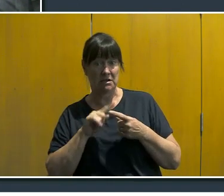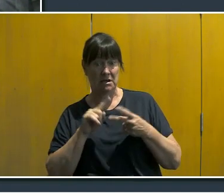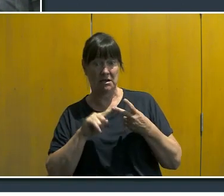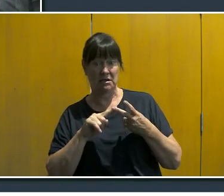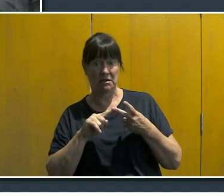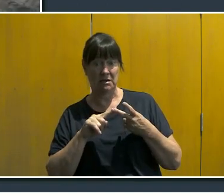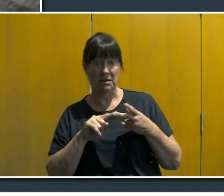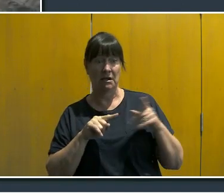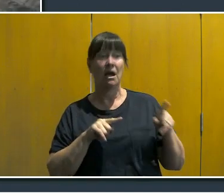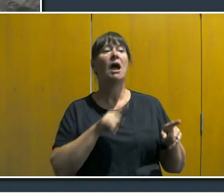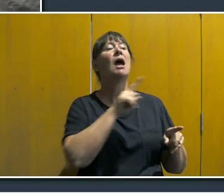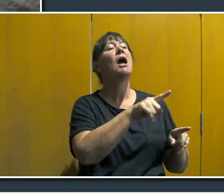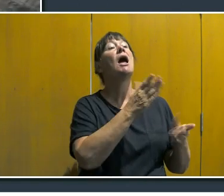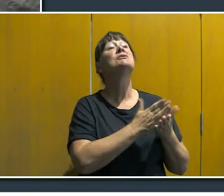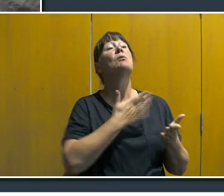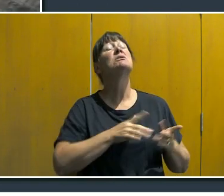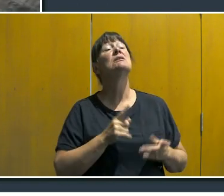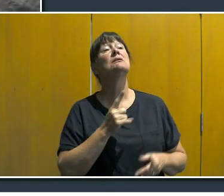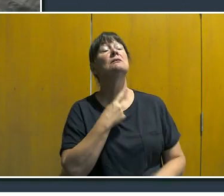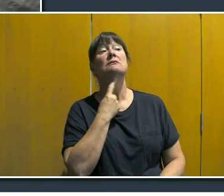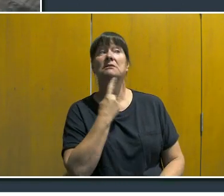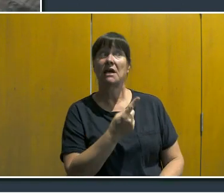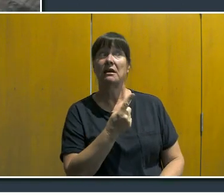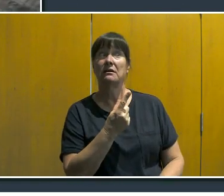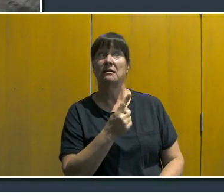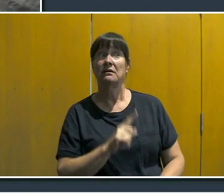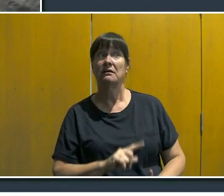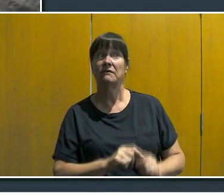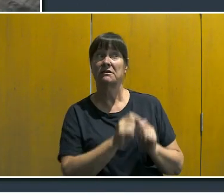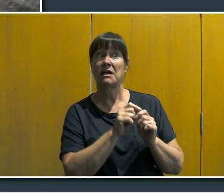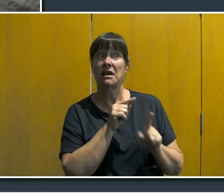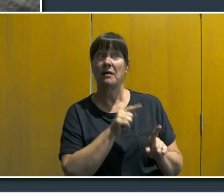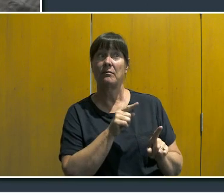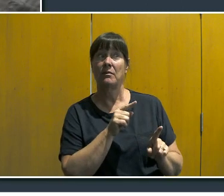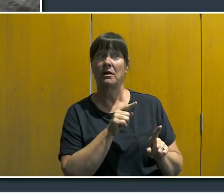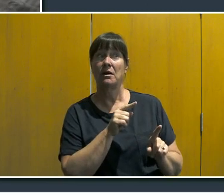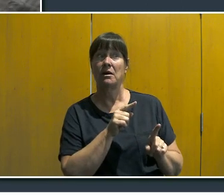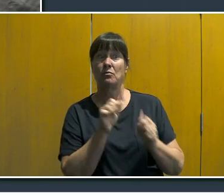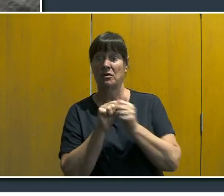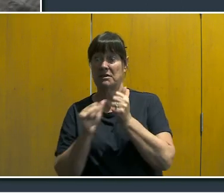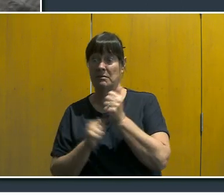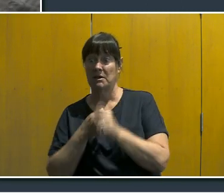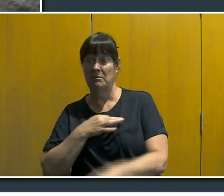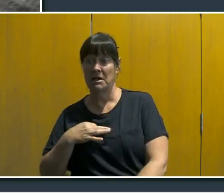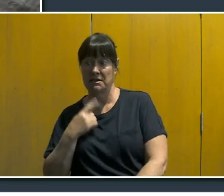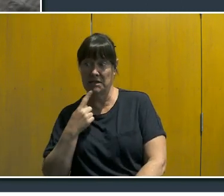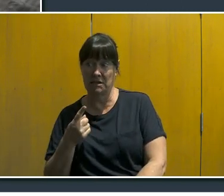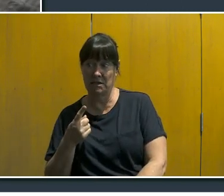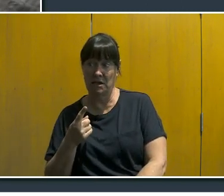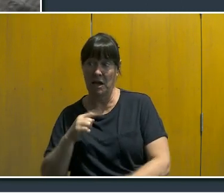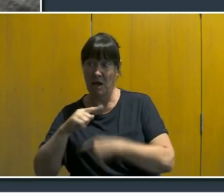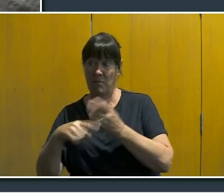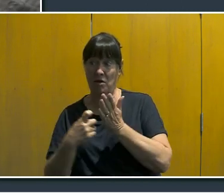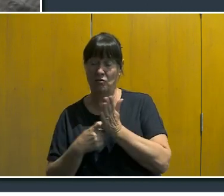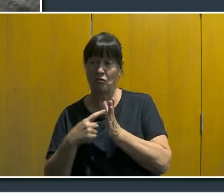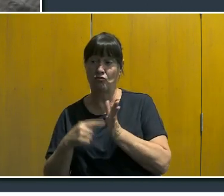It's actually a point of correction. Right. I just want to correct what Councillor the Deputy Mayor has just said around rates and